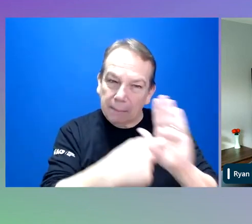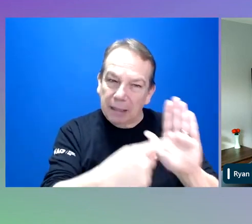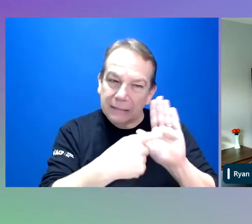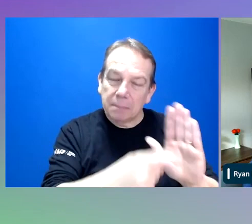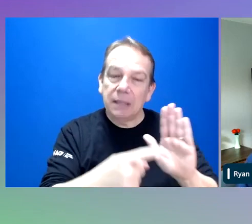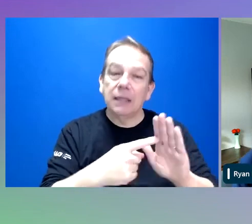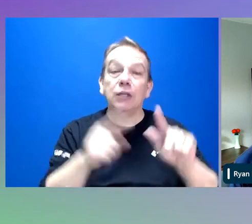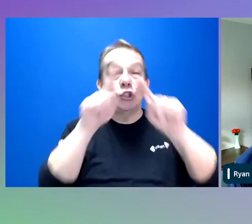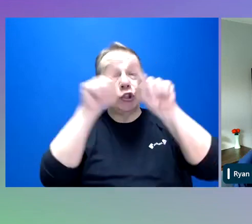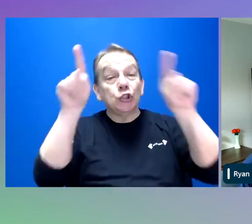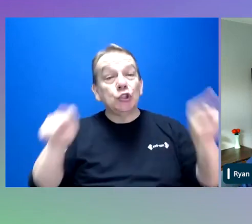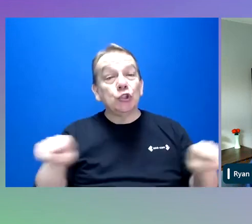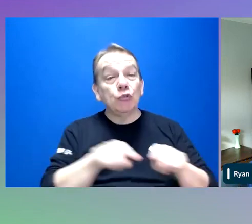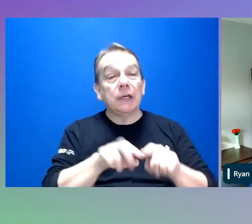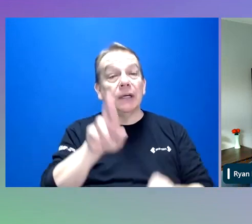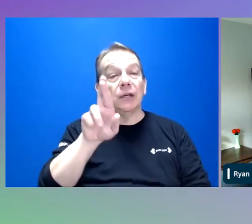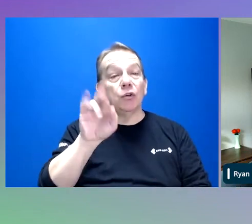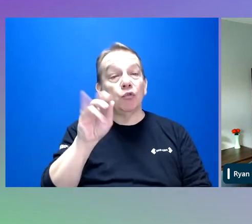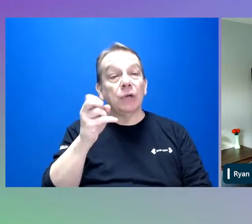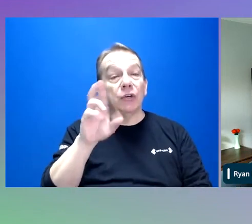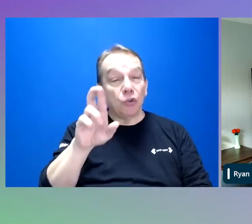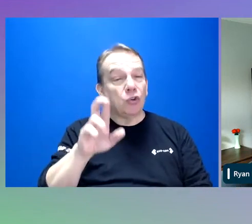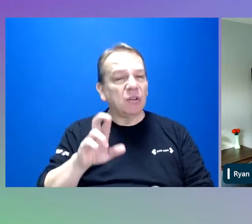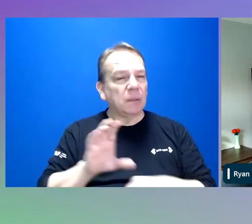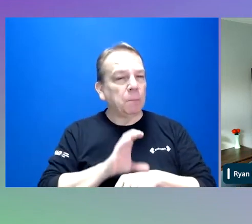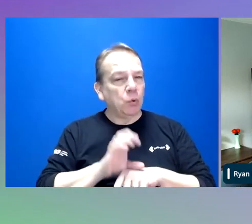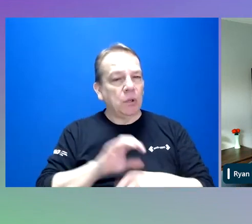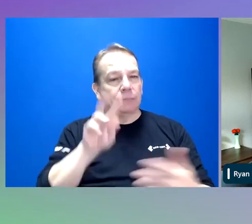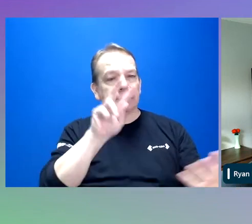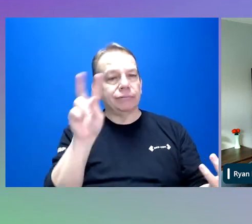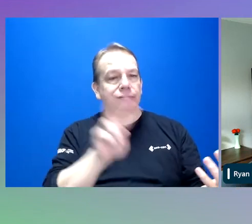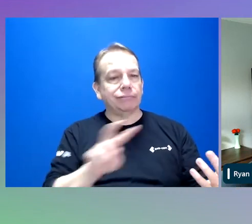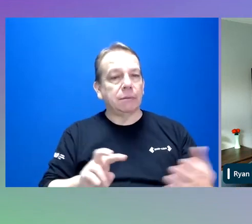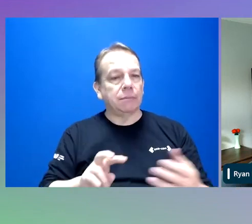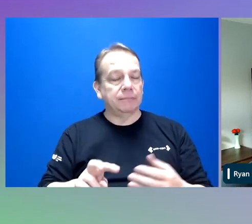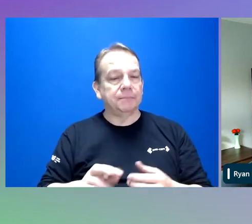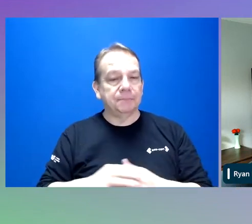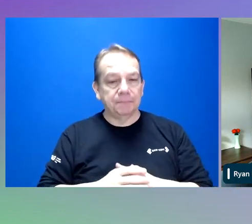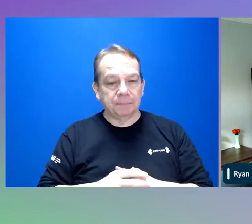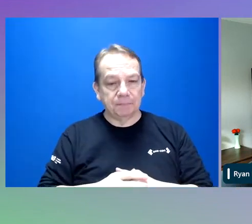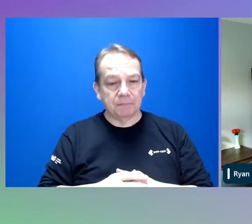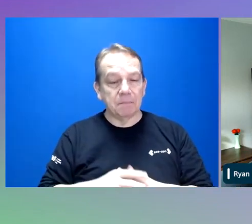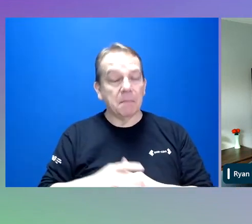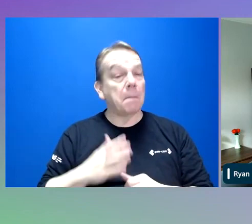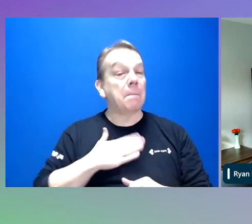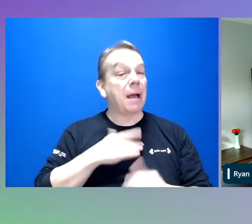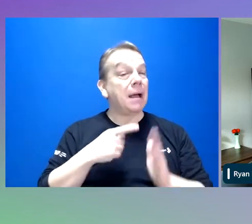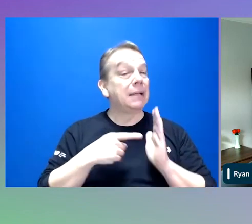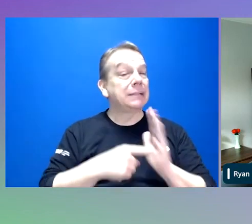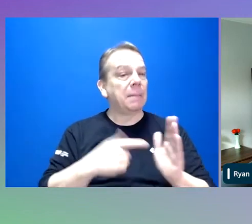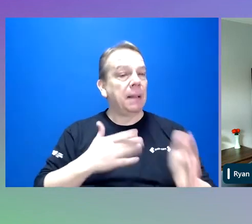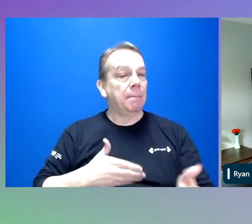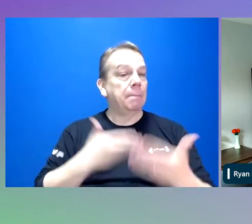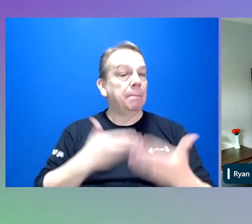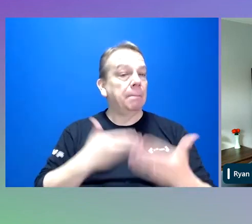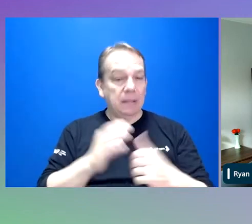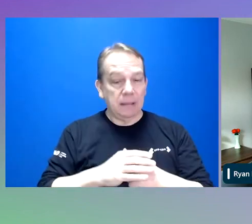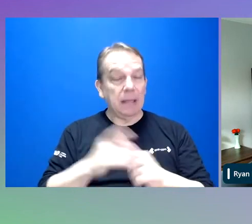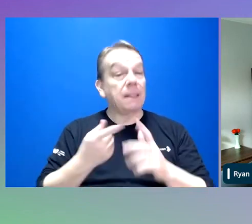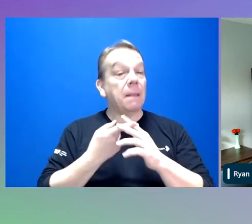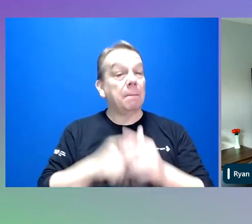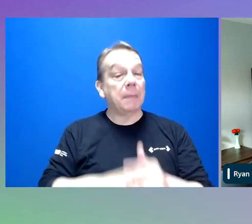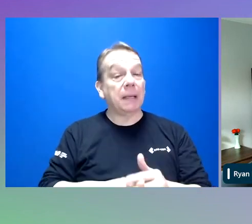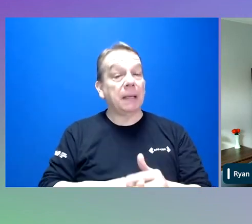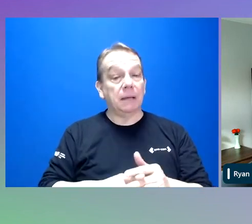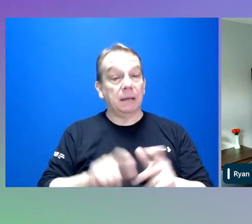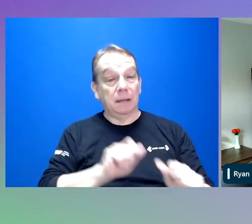readers, the one that I always bring, the examples I always bring up are the one that I had at the beginning of the talk, which